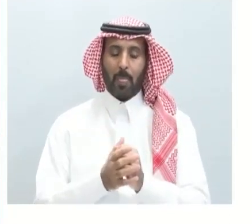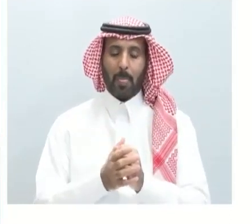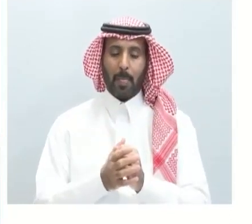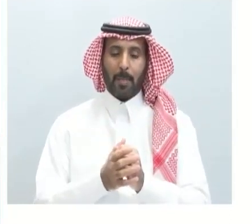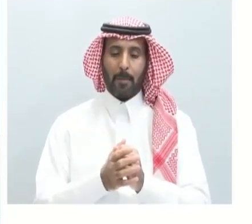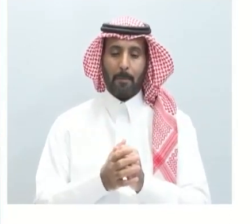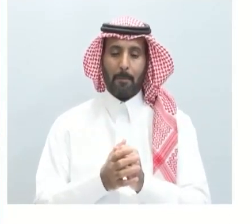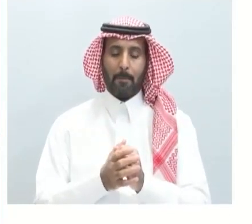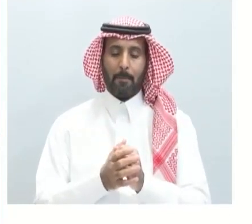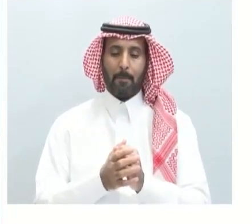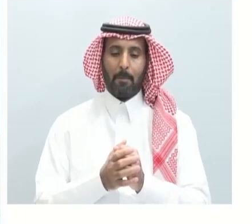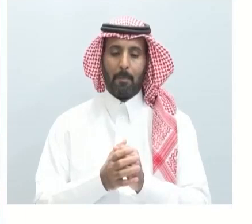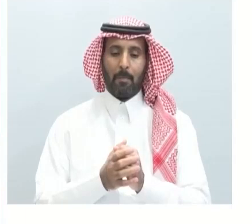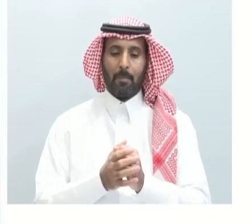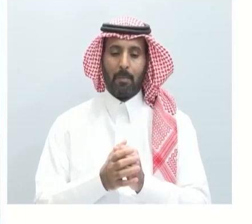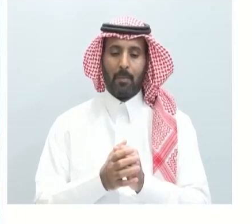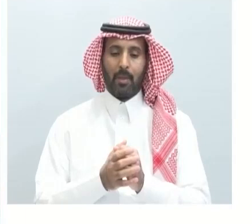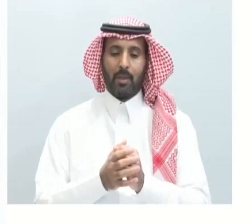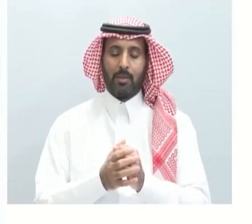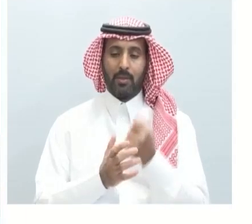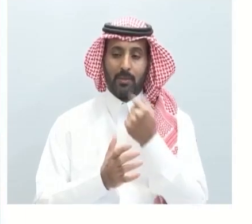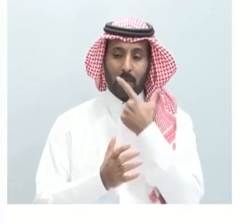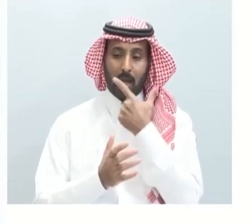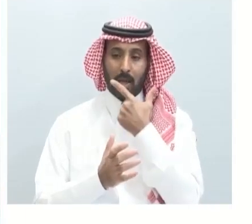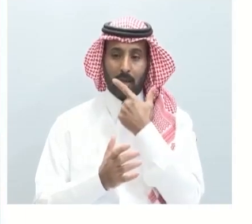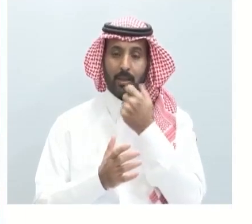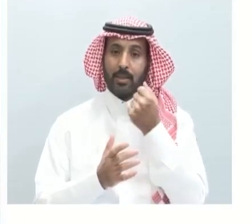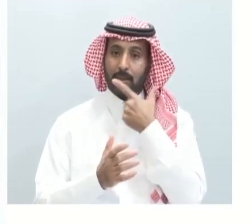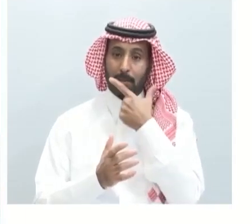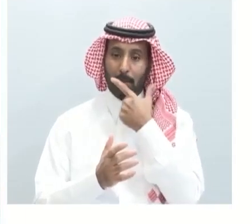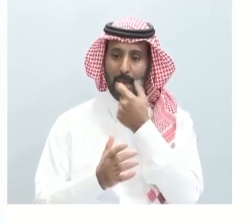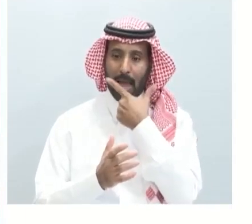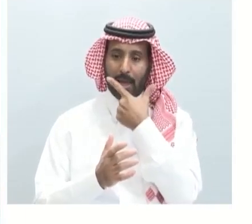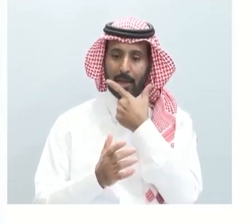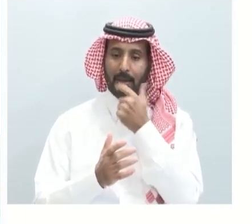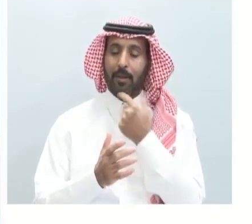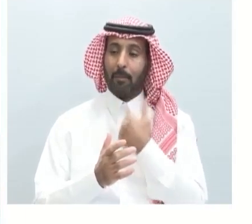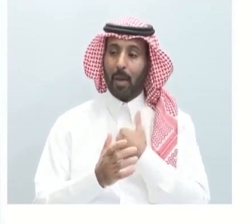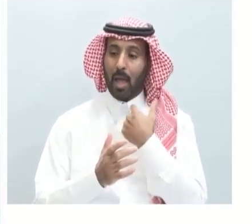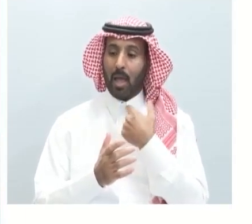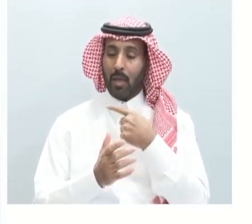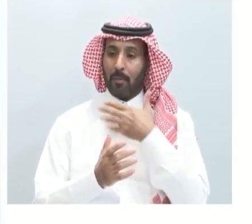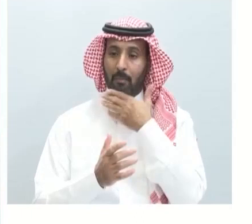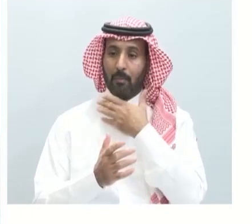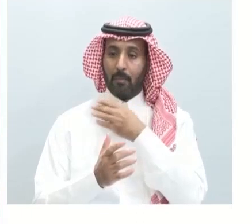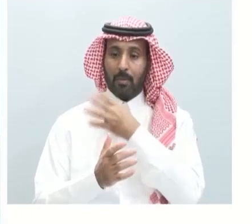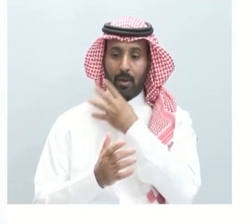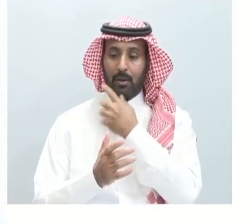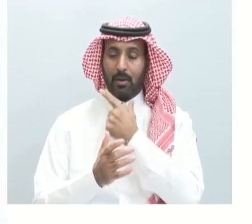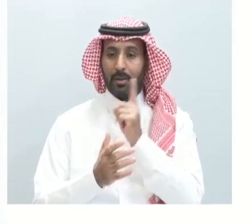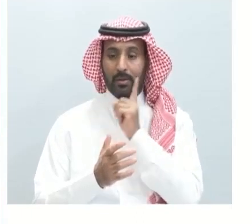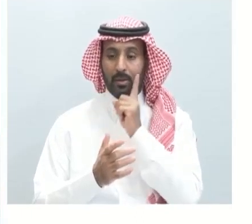off next here smile at smile at my mother was so proud she kept